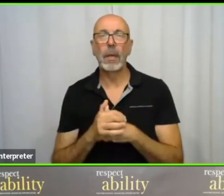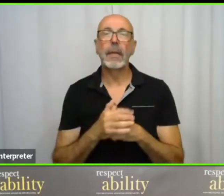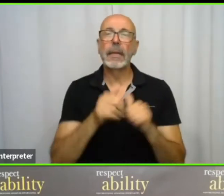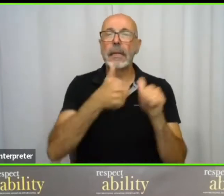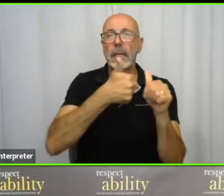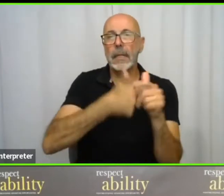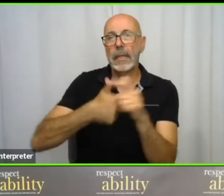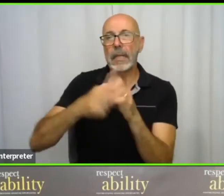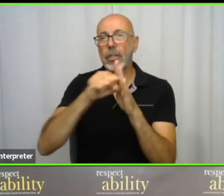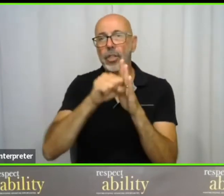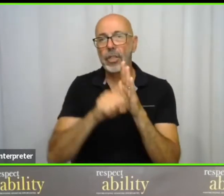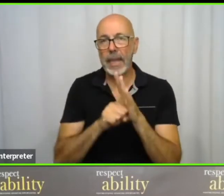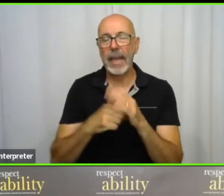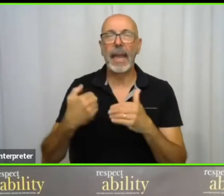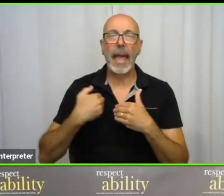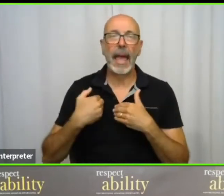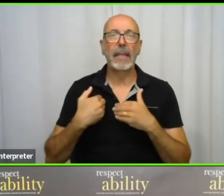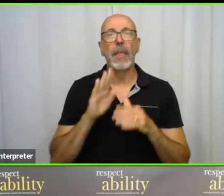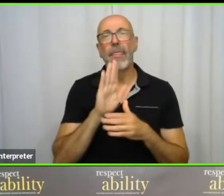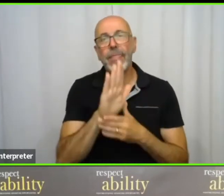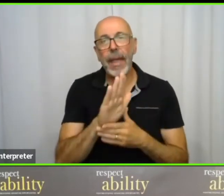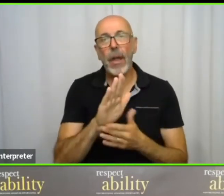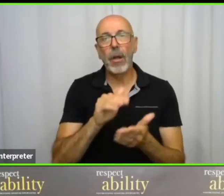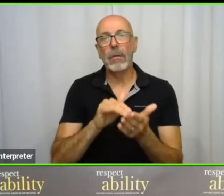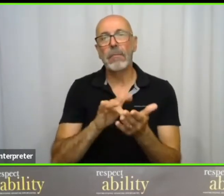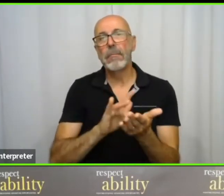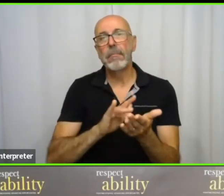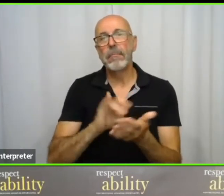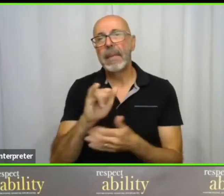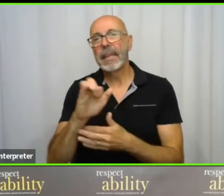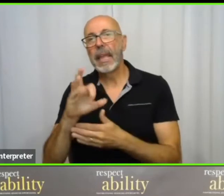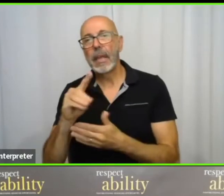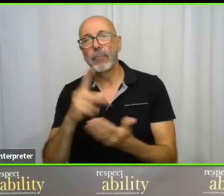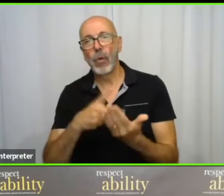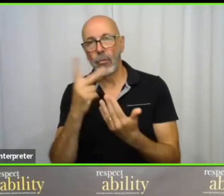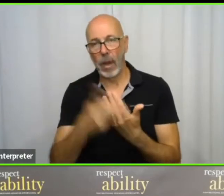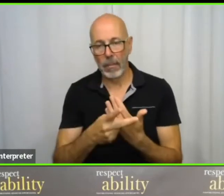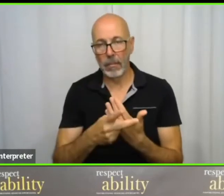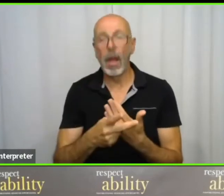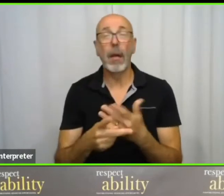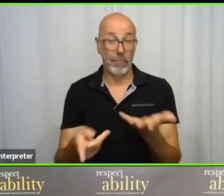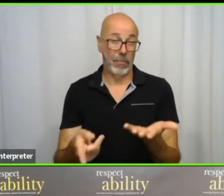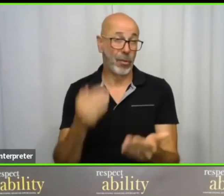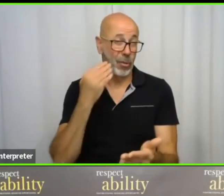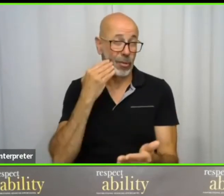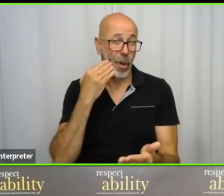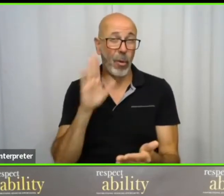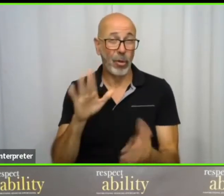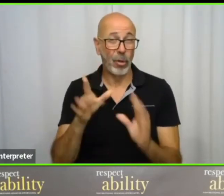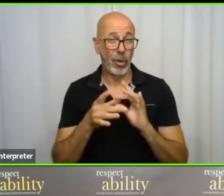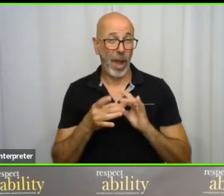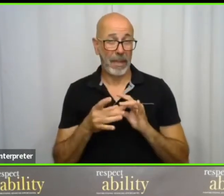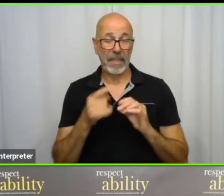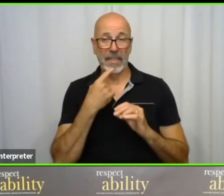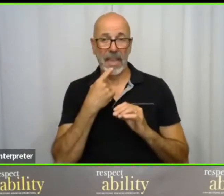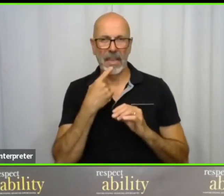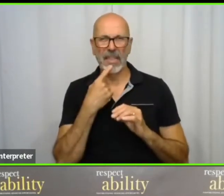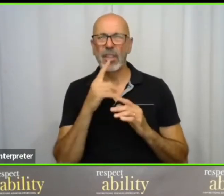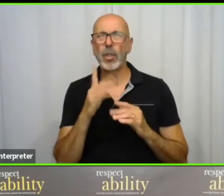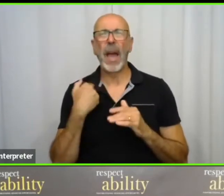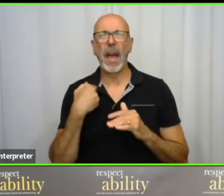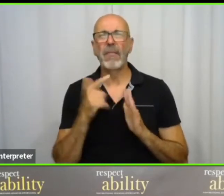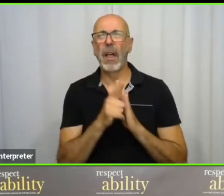own Medicaid program. But as you know, because your comment to the commenter seems to indicate a legal